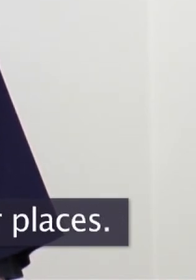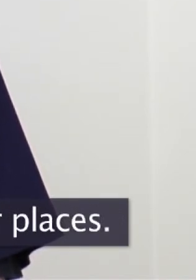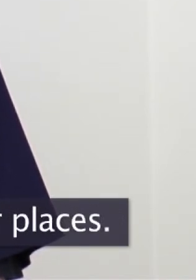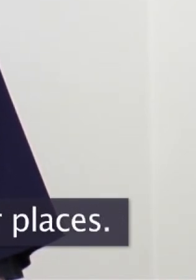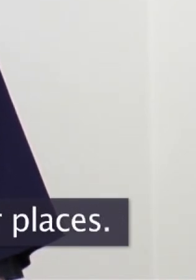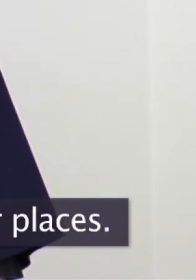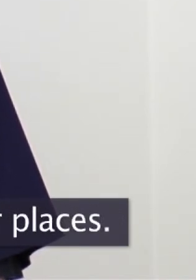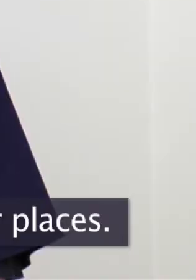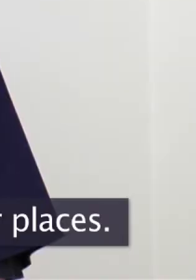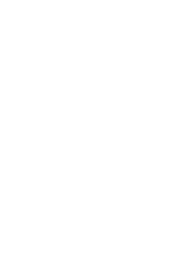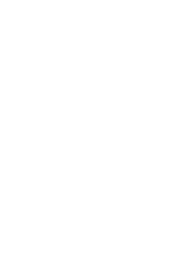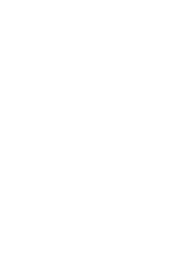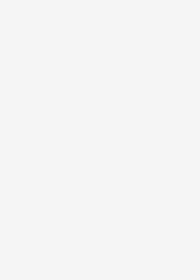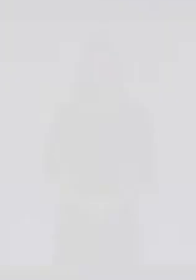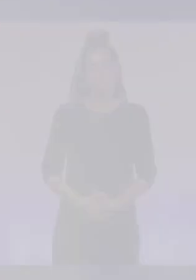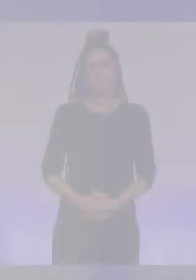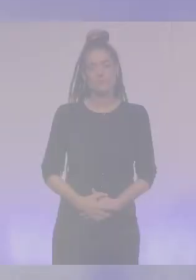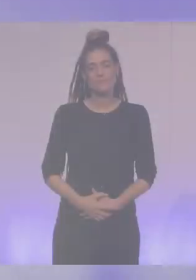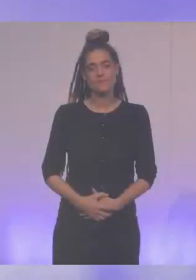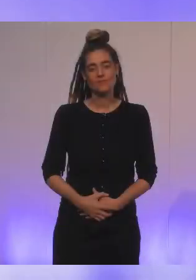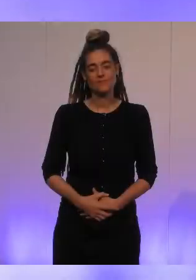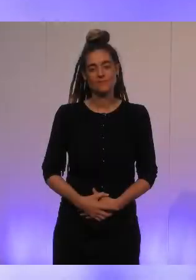to other places.